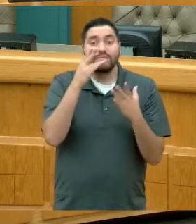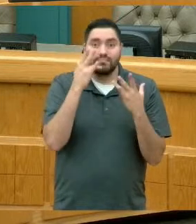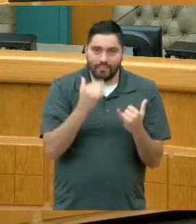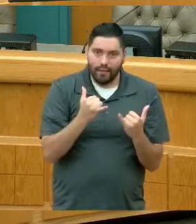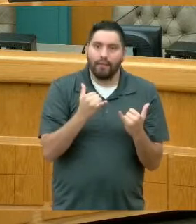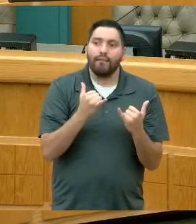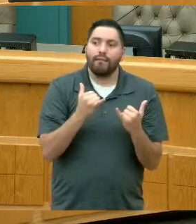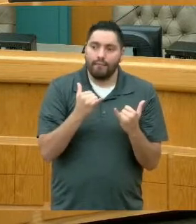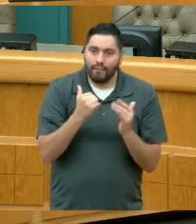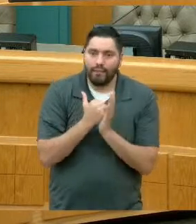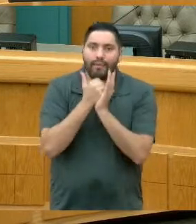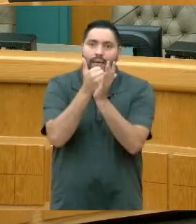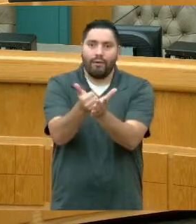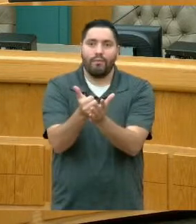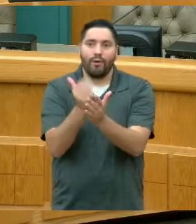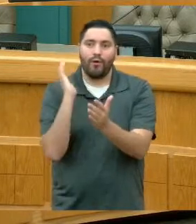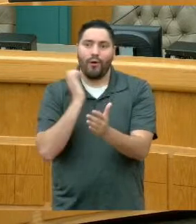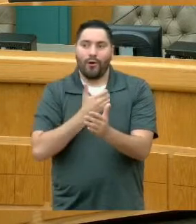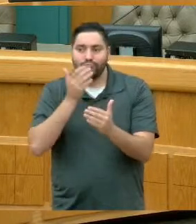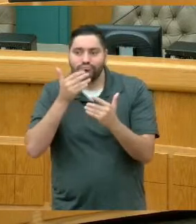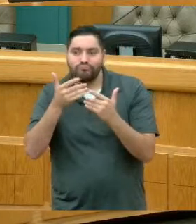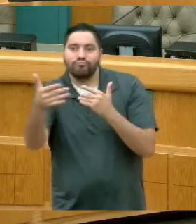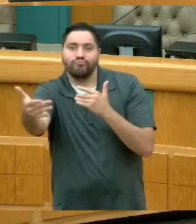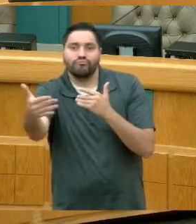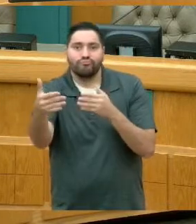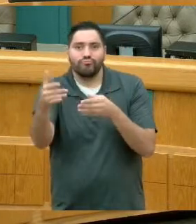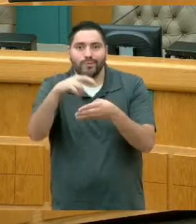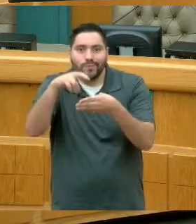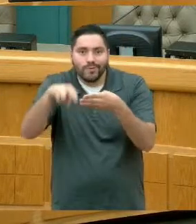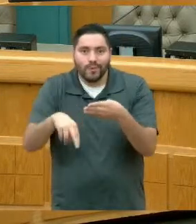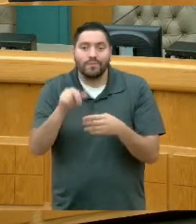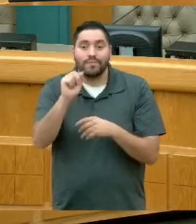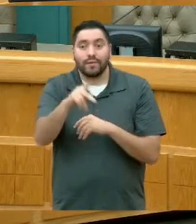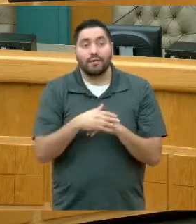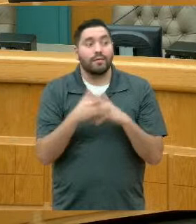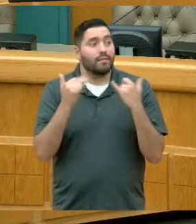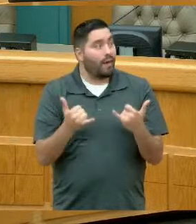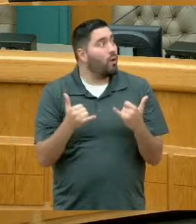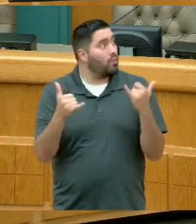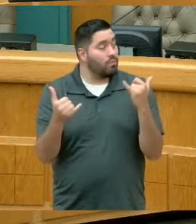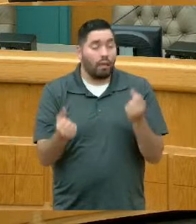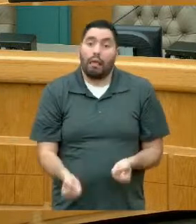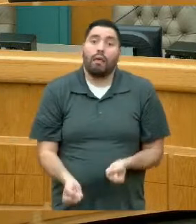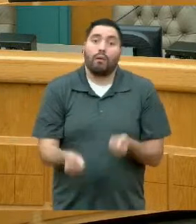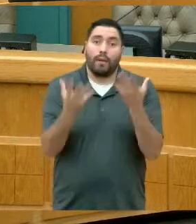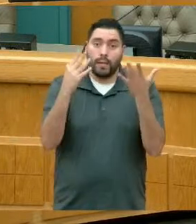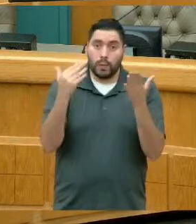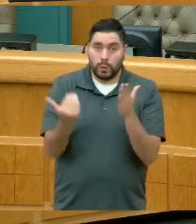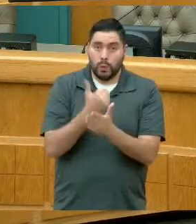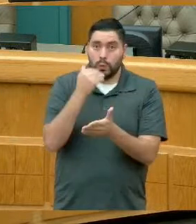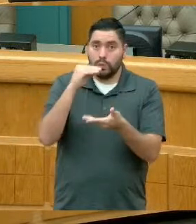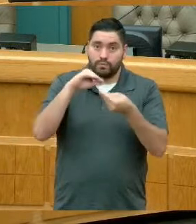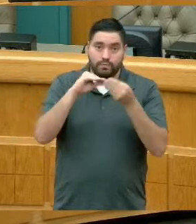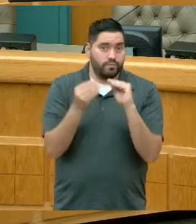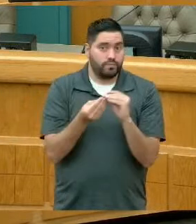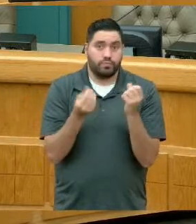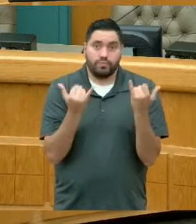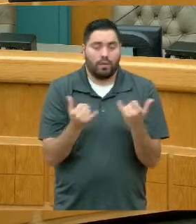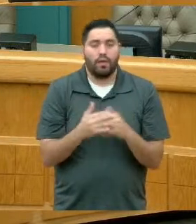it, and we appreciate the community who's continuing to watch it and use the information to help drive better outcomes for our